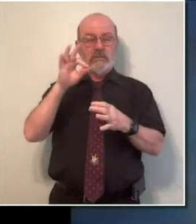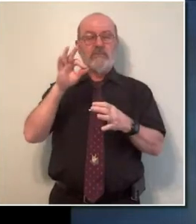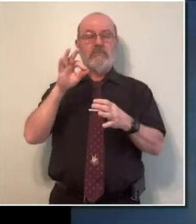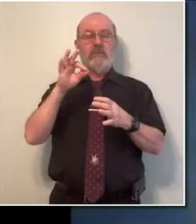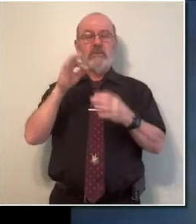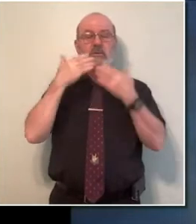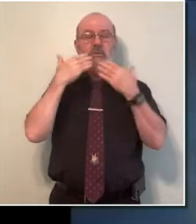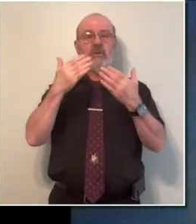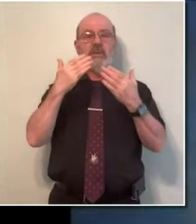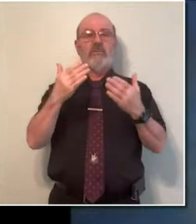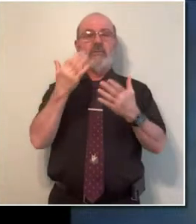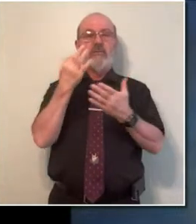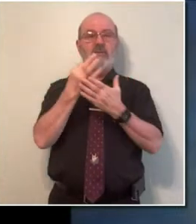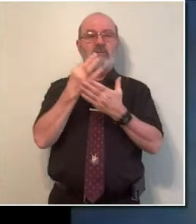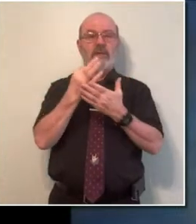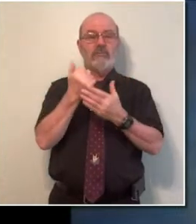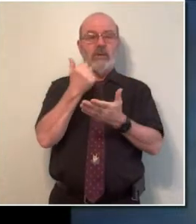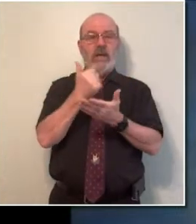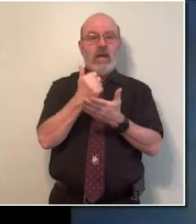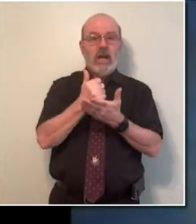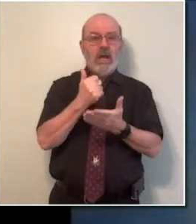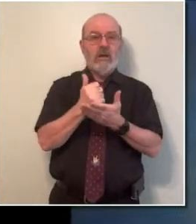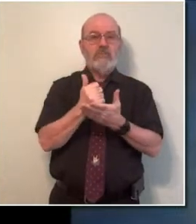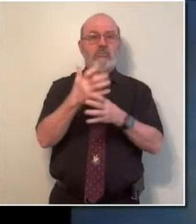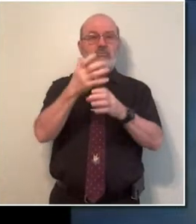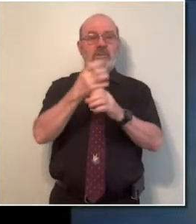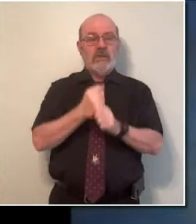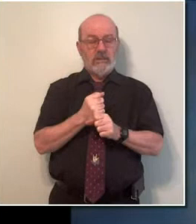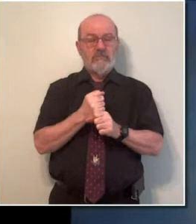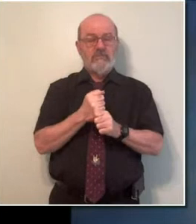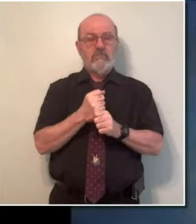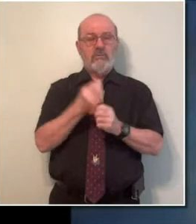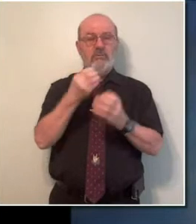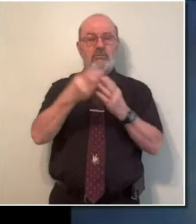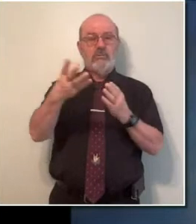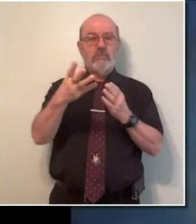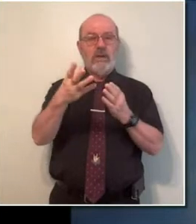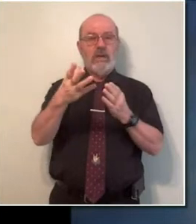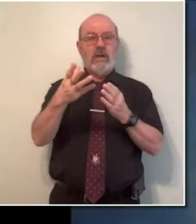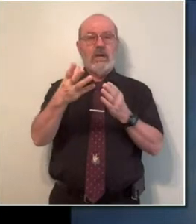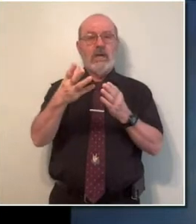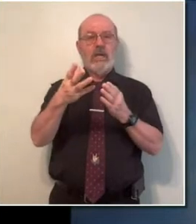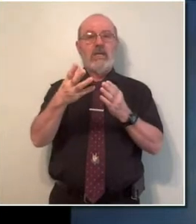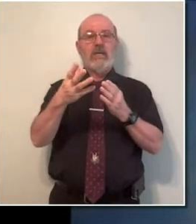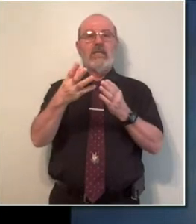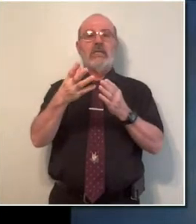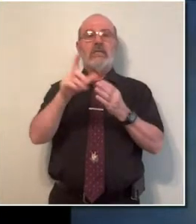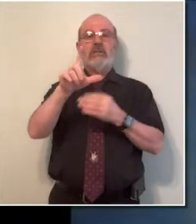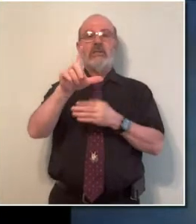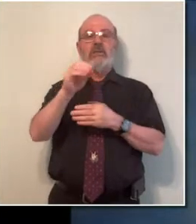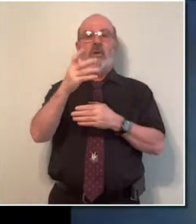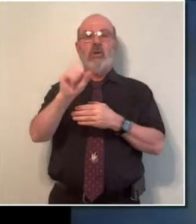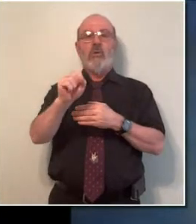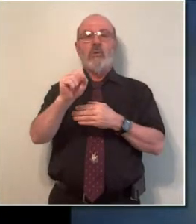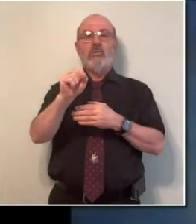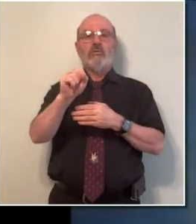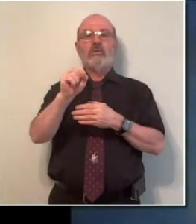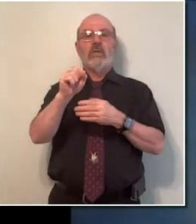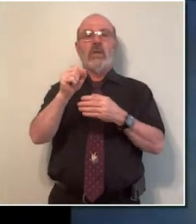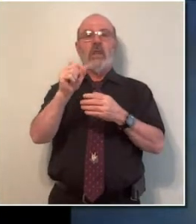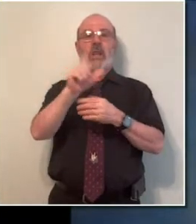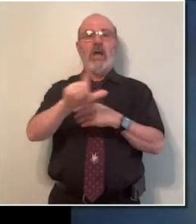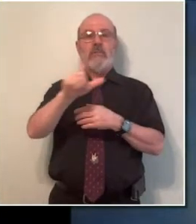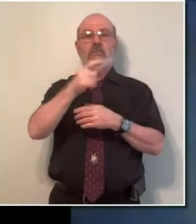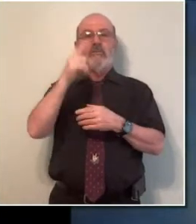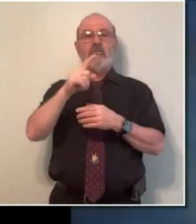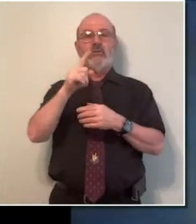for financial help that we received to buy the Logos Library for our seminary and students.